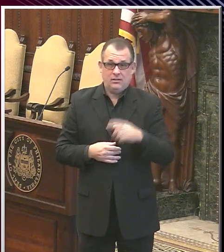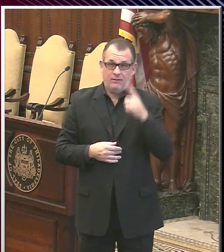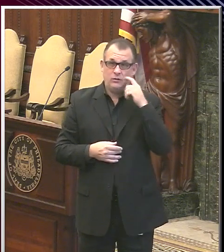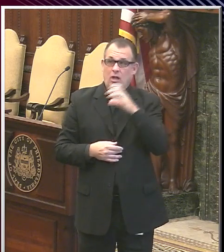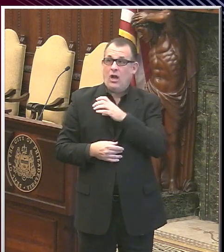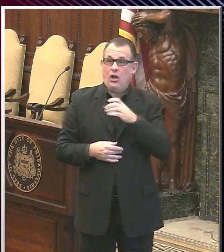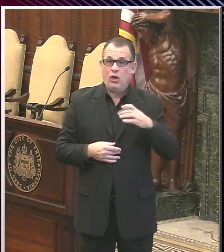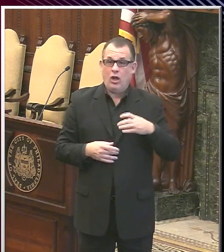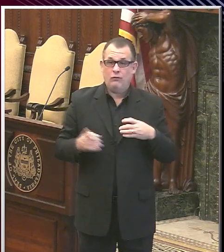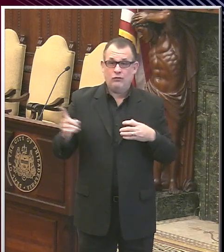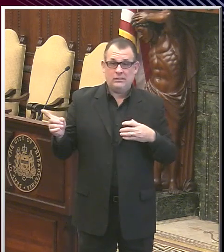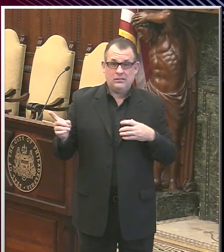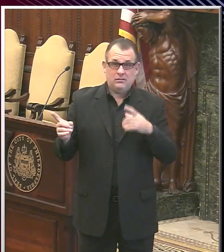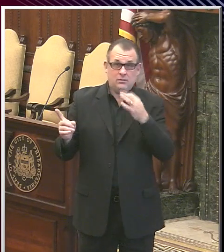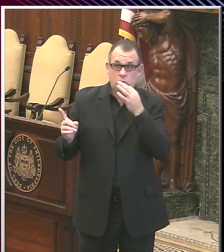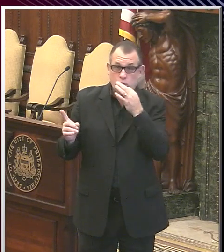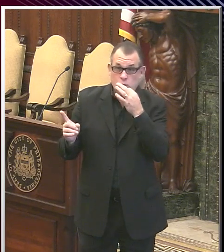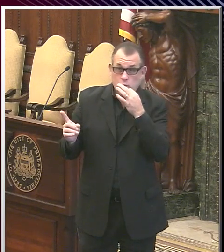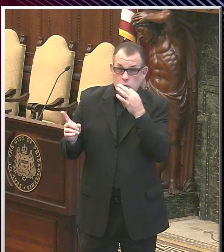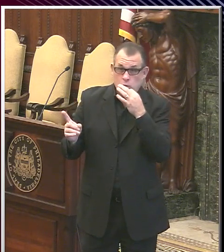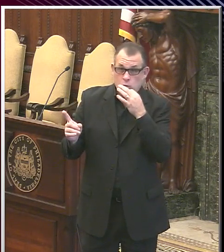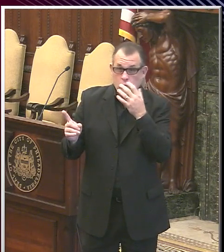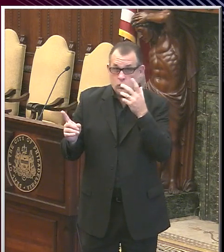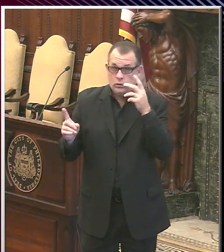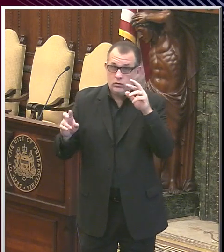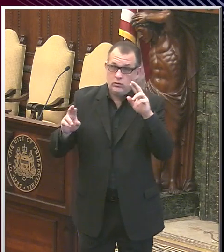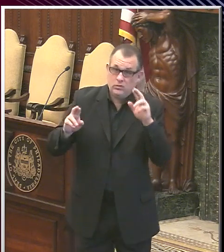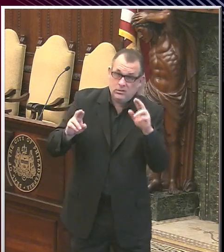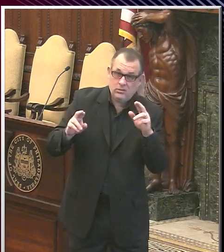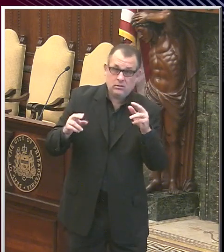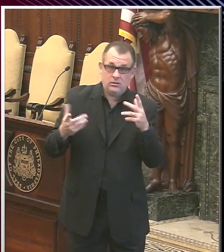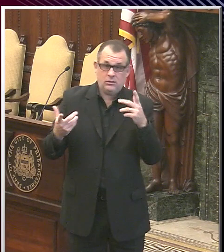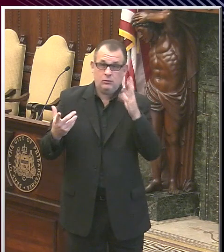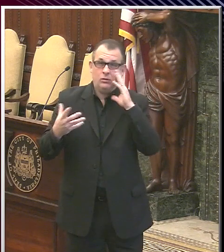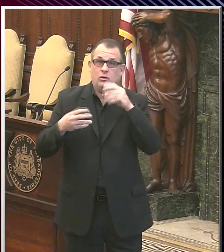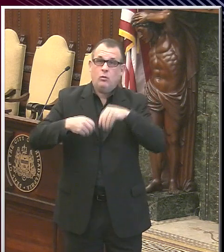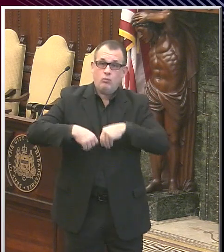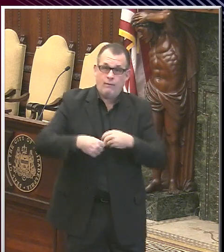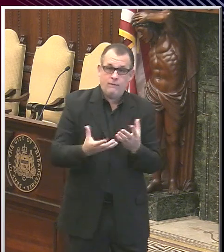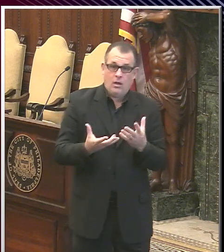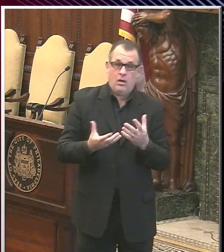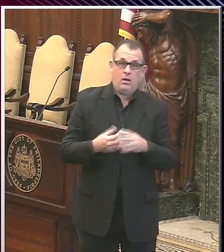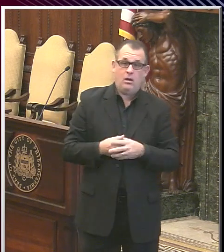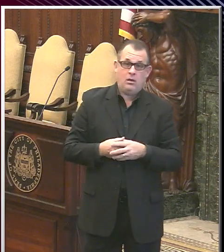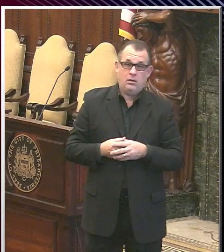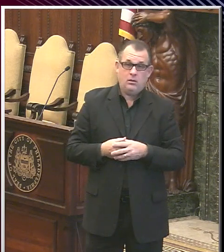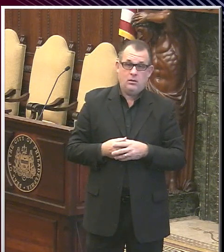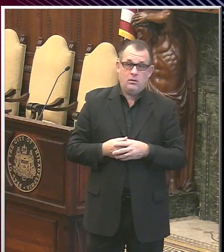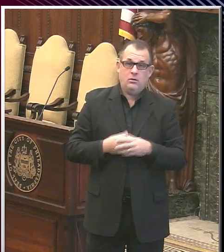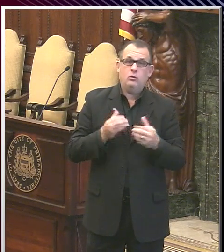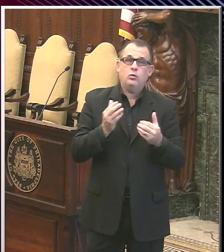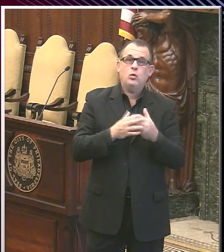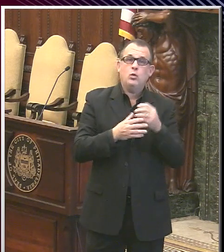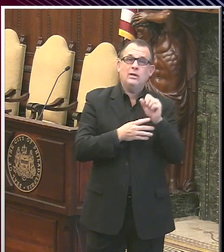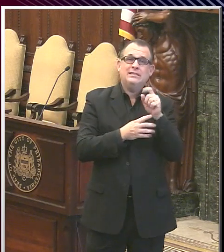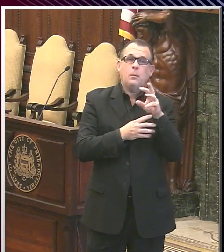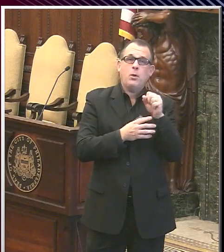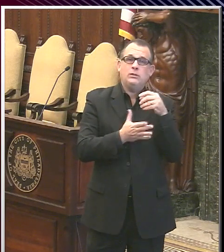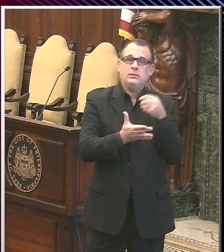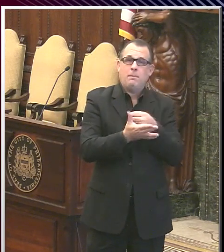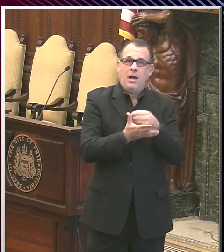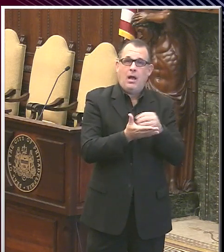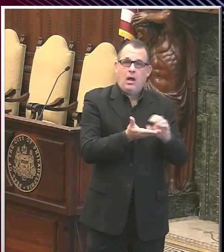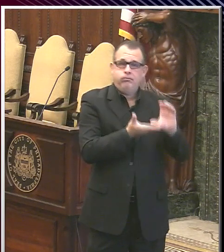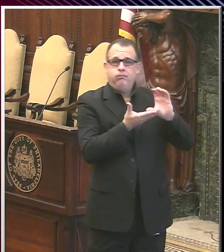sooner or later, preferably sooner, will go about providing a bailout package for the American people to deal with this issue.